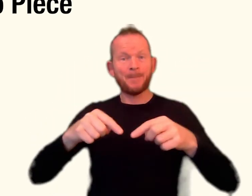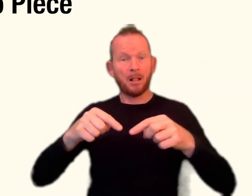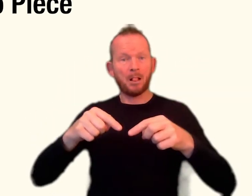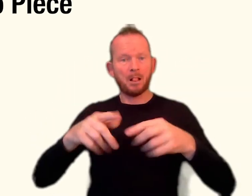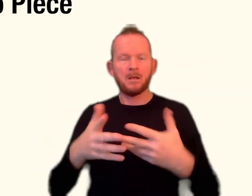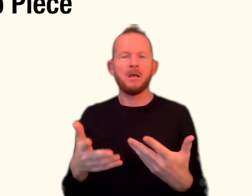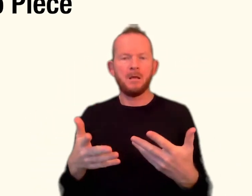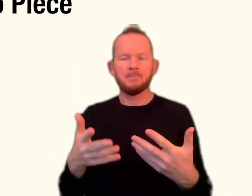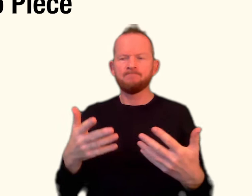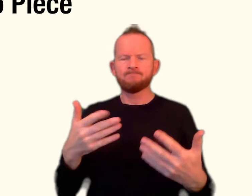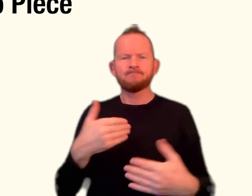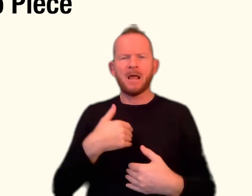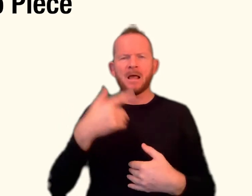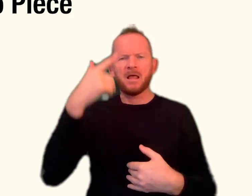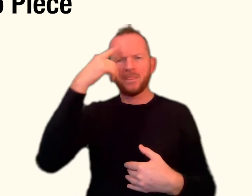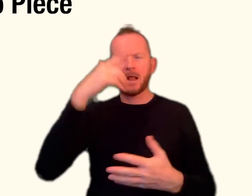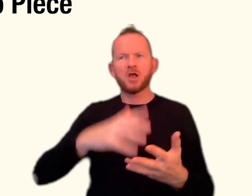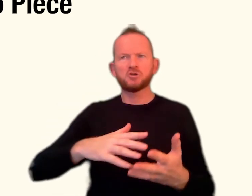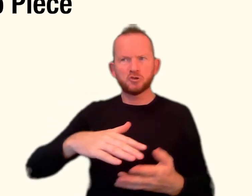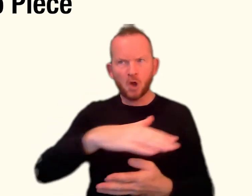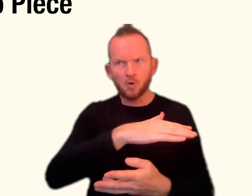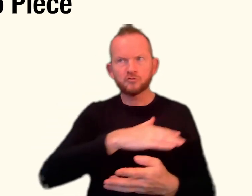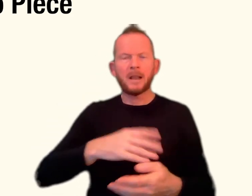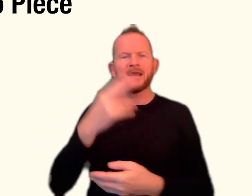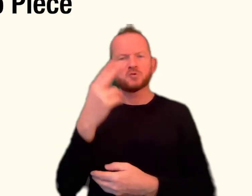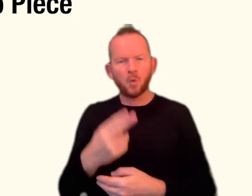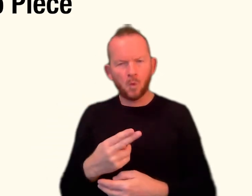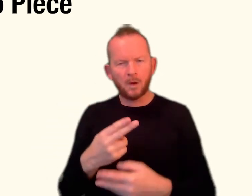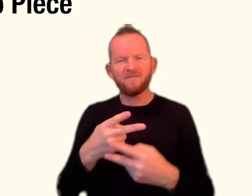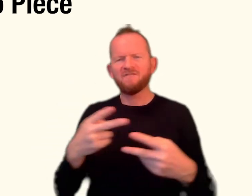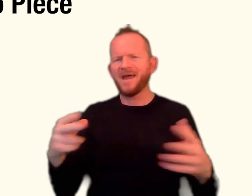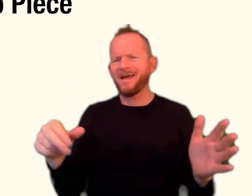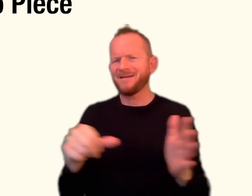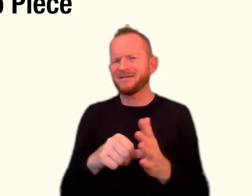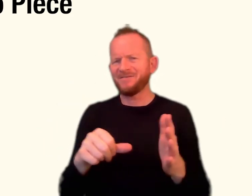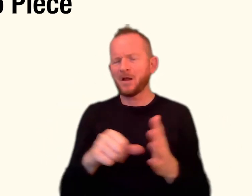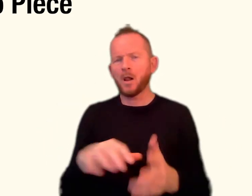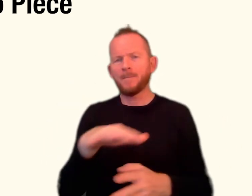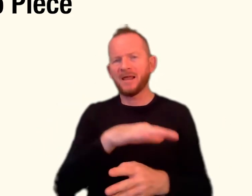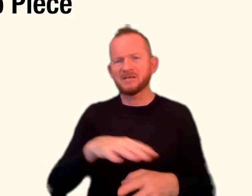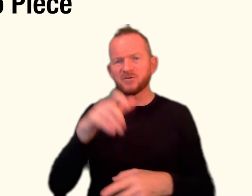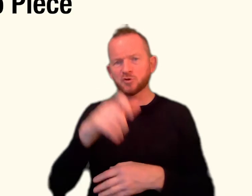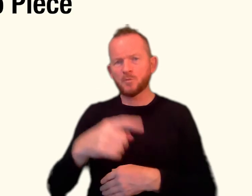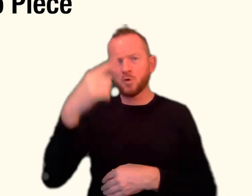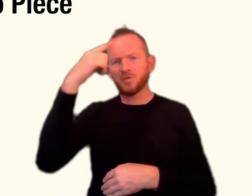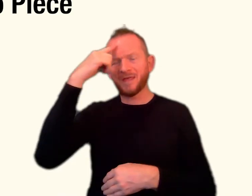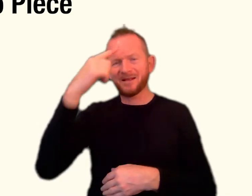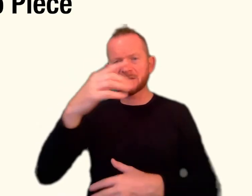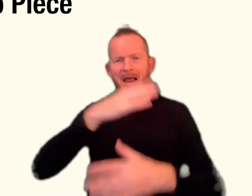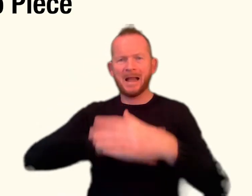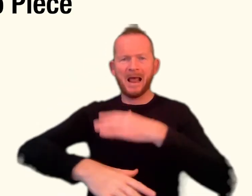I think that socially school can be a very difficult place for someone who thinks and acts